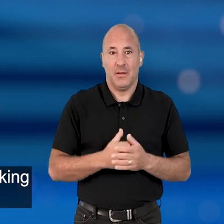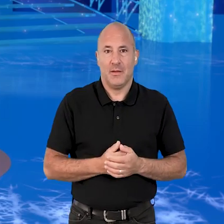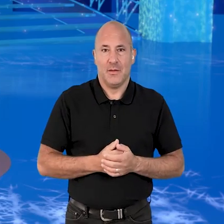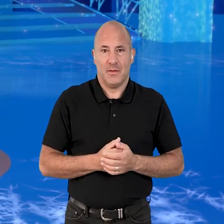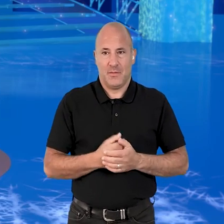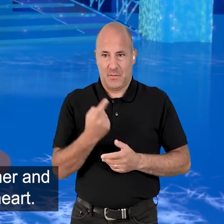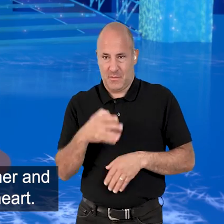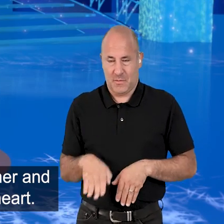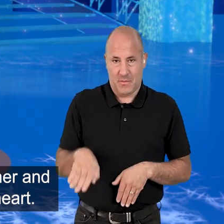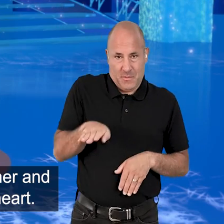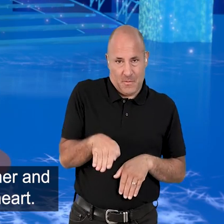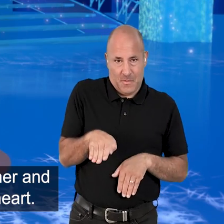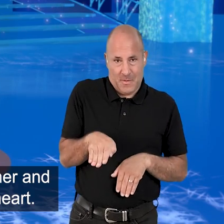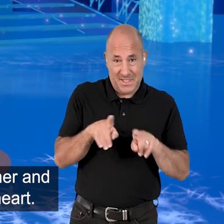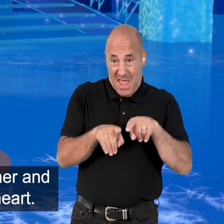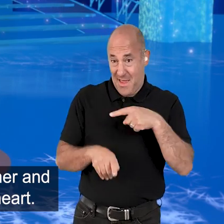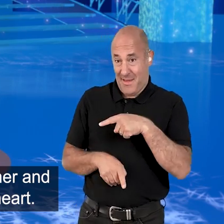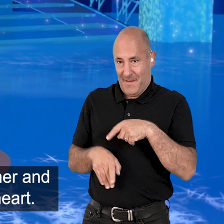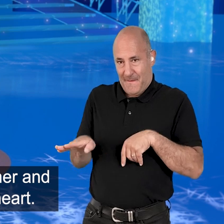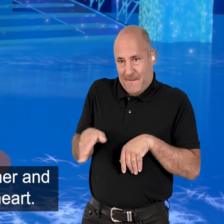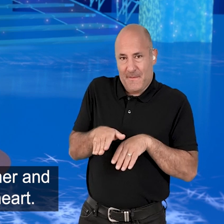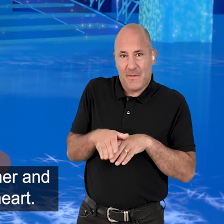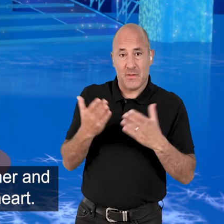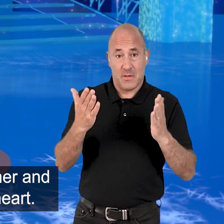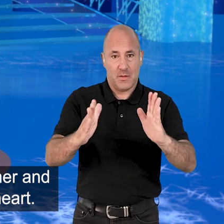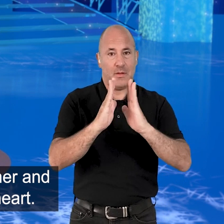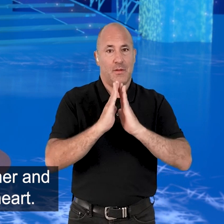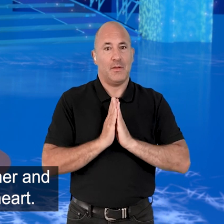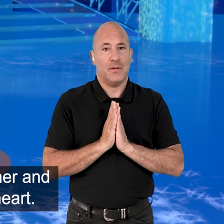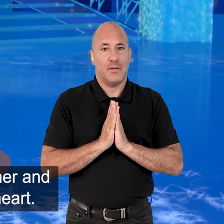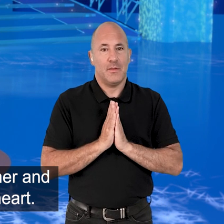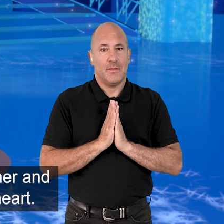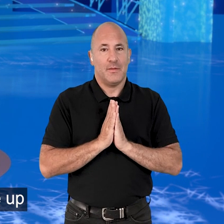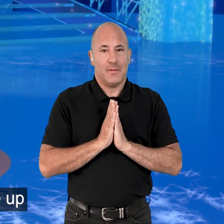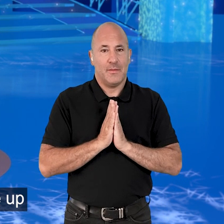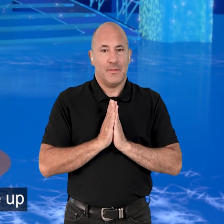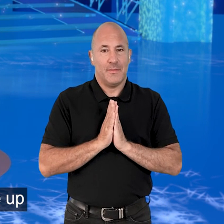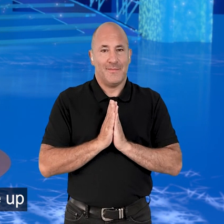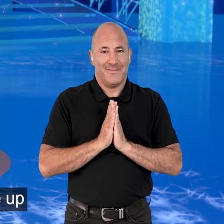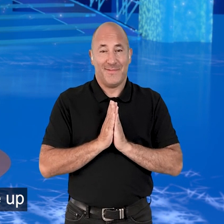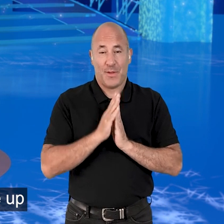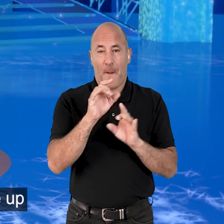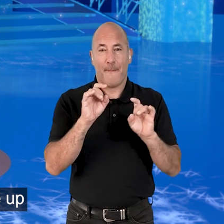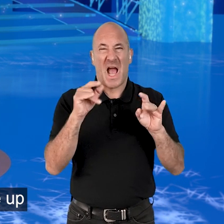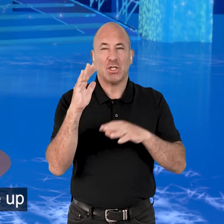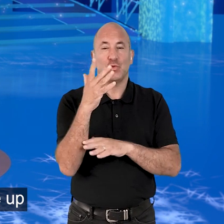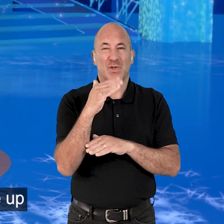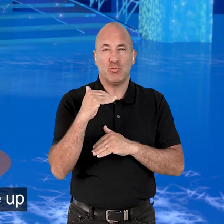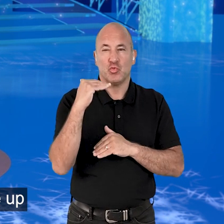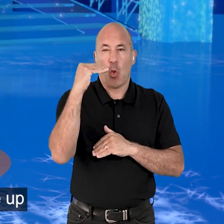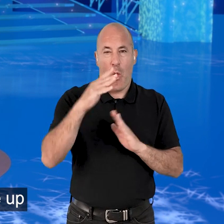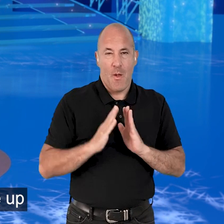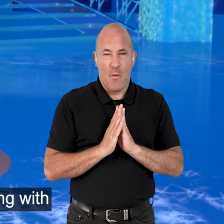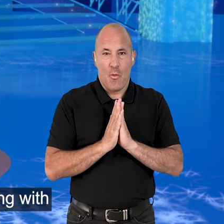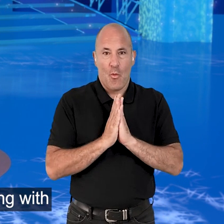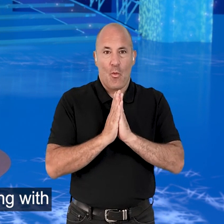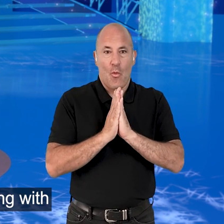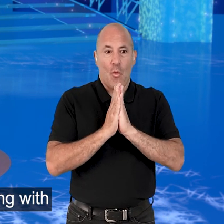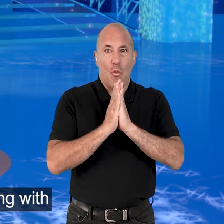trees. Bring one foot on top of the other and your hands together at your heart. Now grow your magical tree